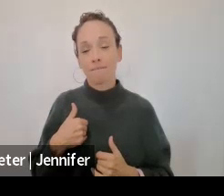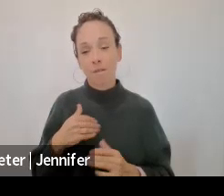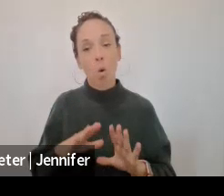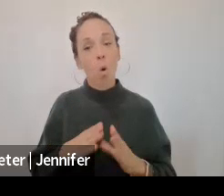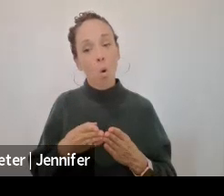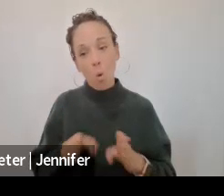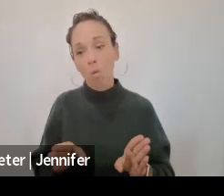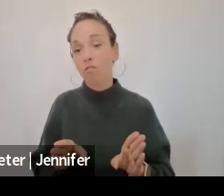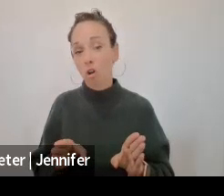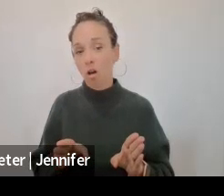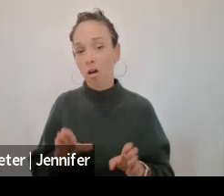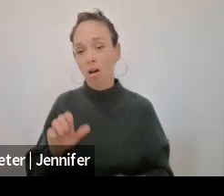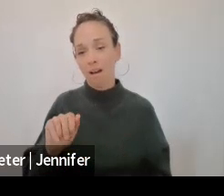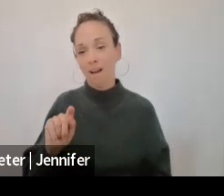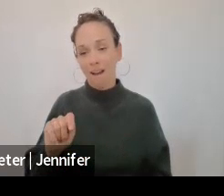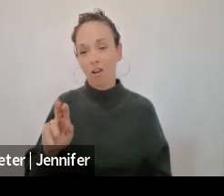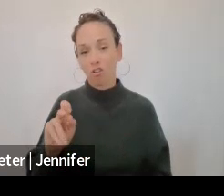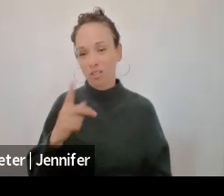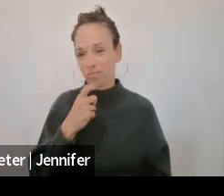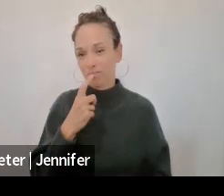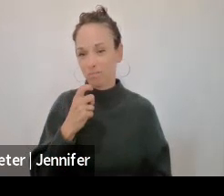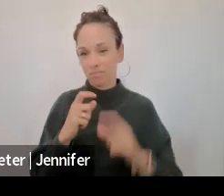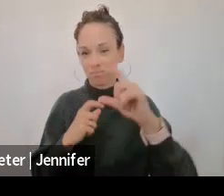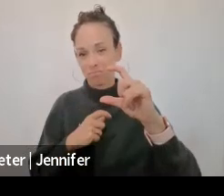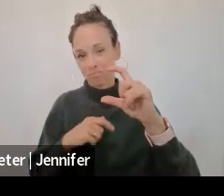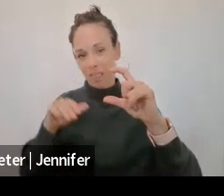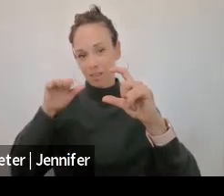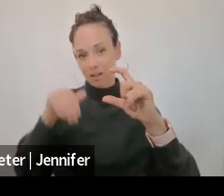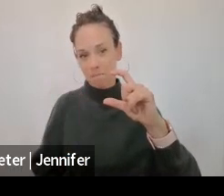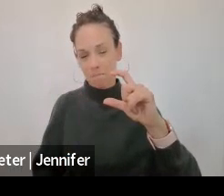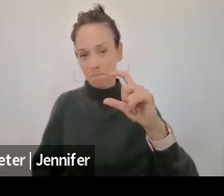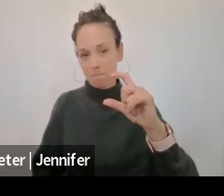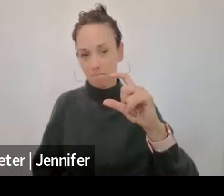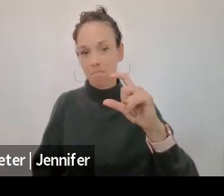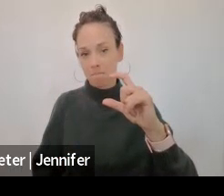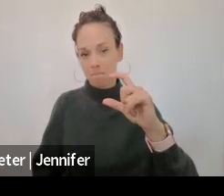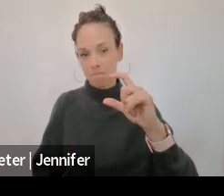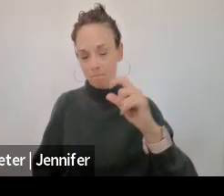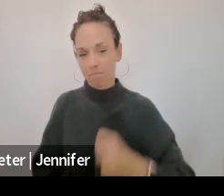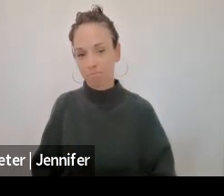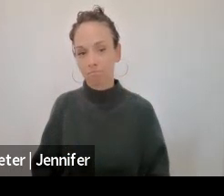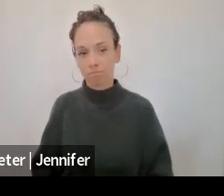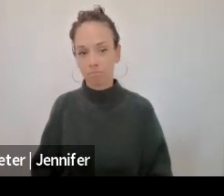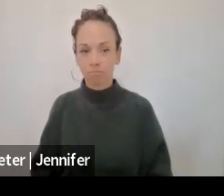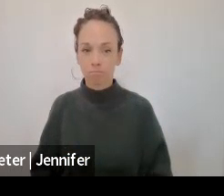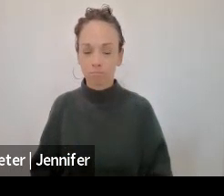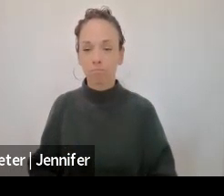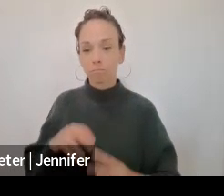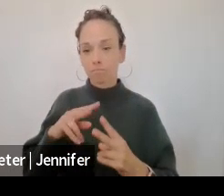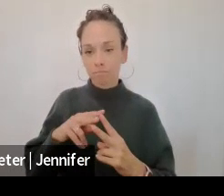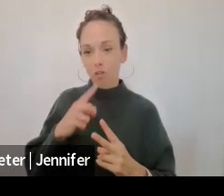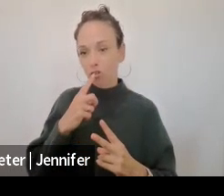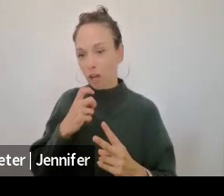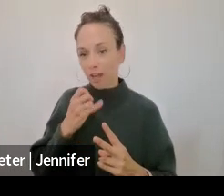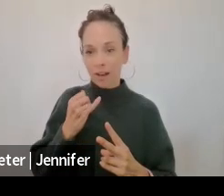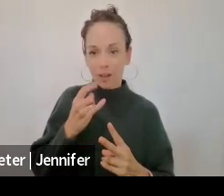overall for their SEL competency, and then also either at risk or just